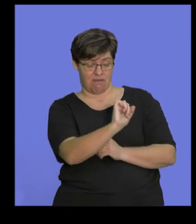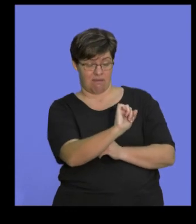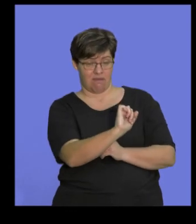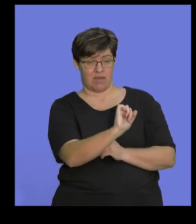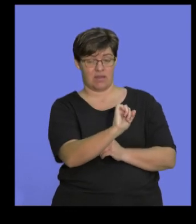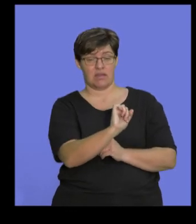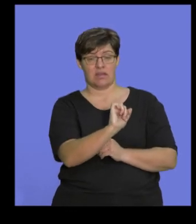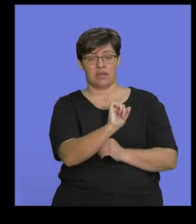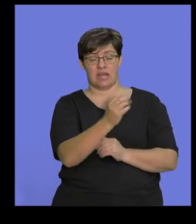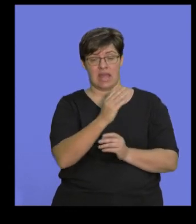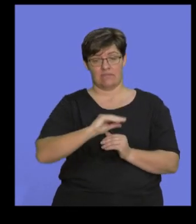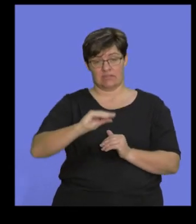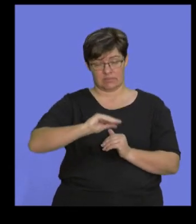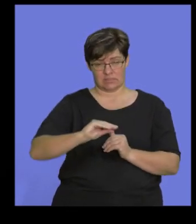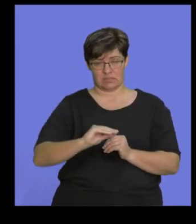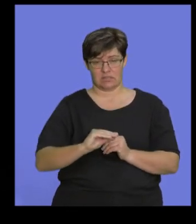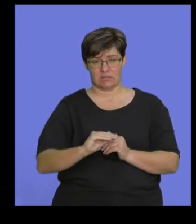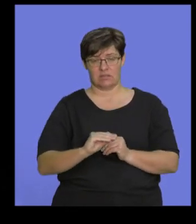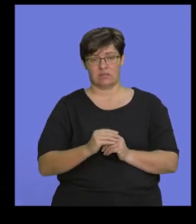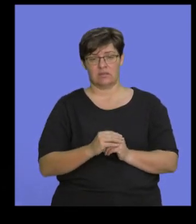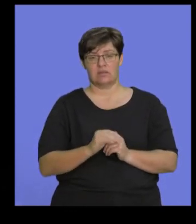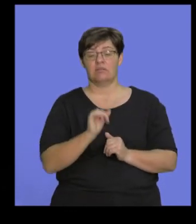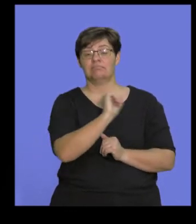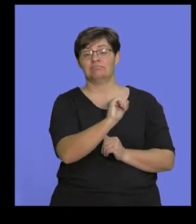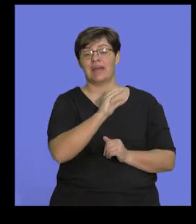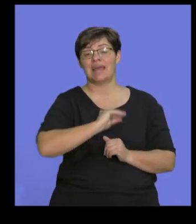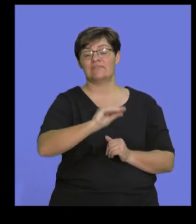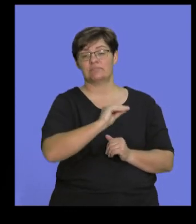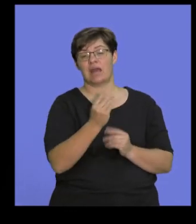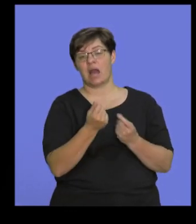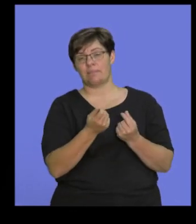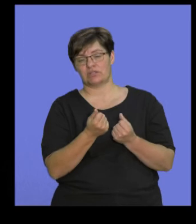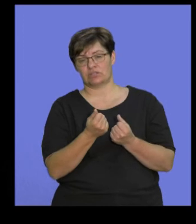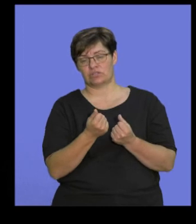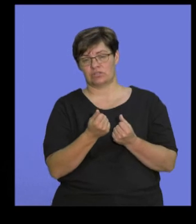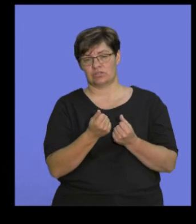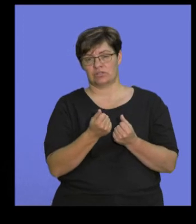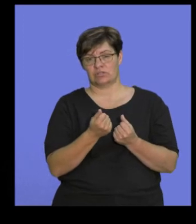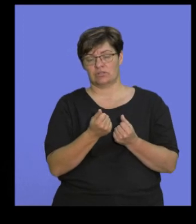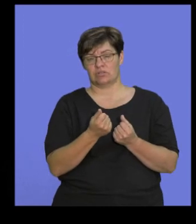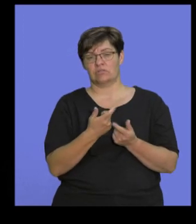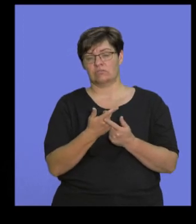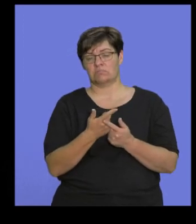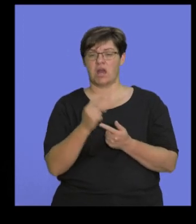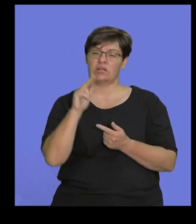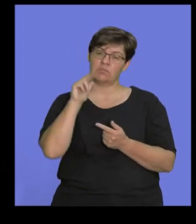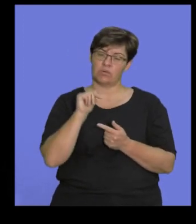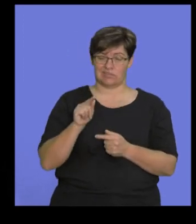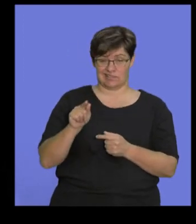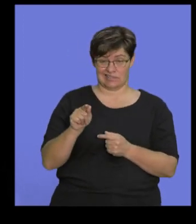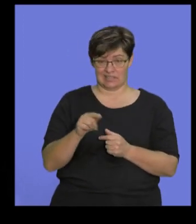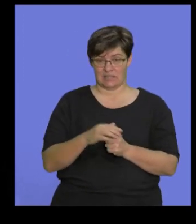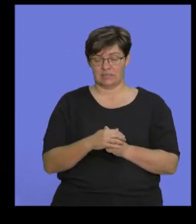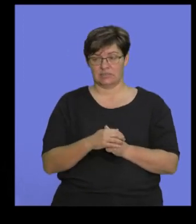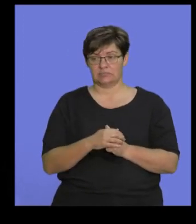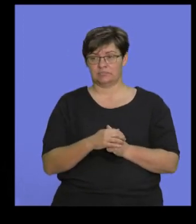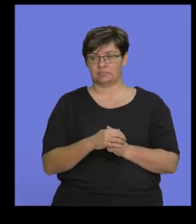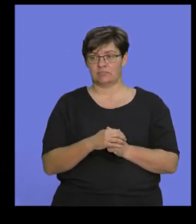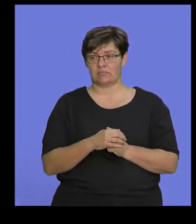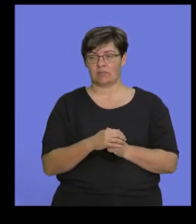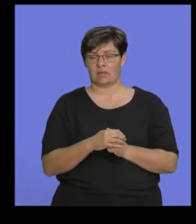And then how much will her investment also be? So that's supposed to be her